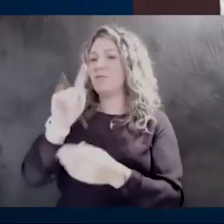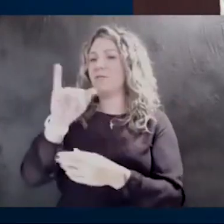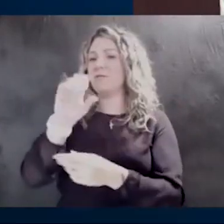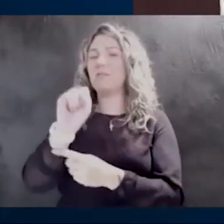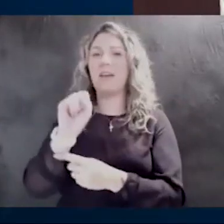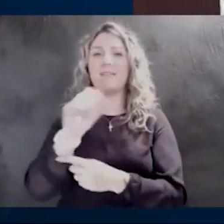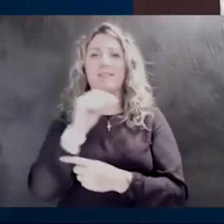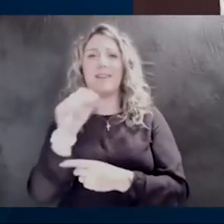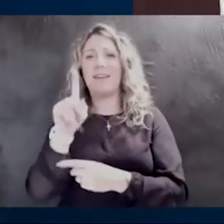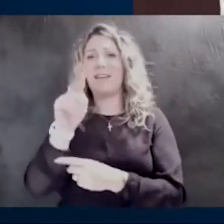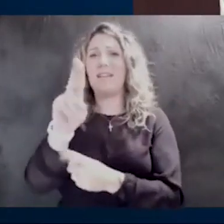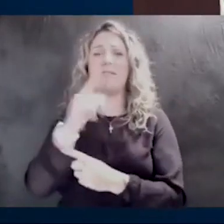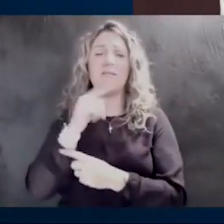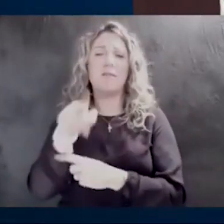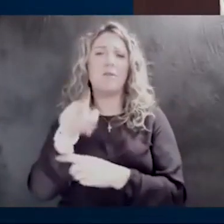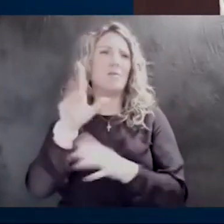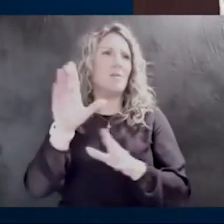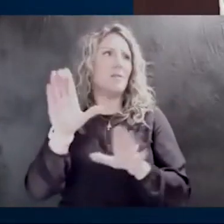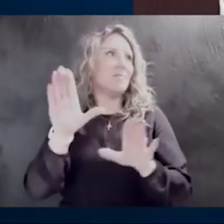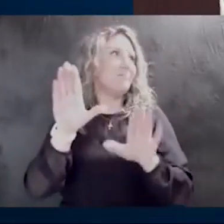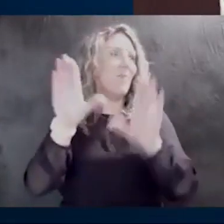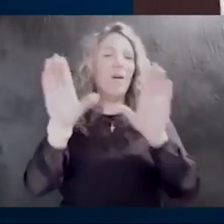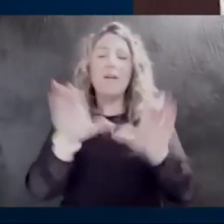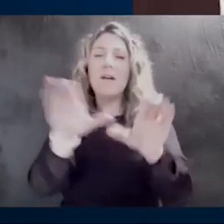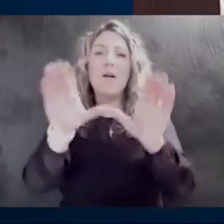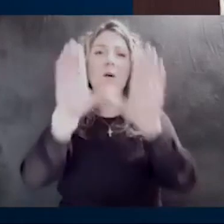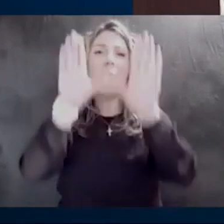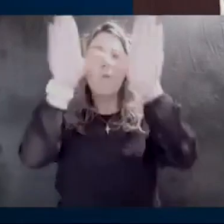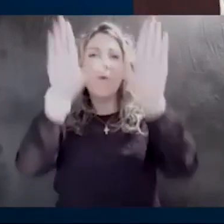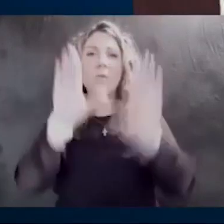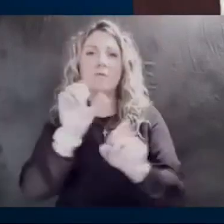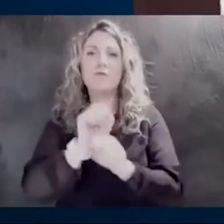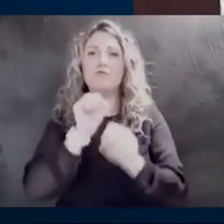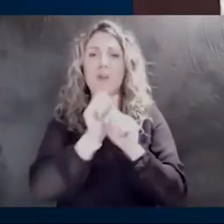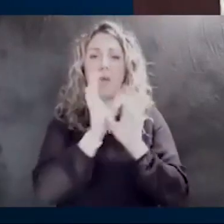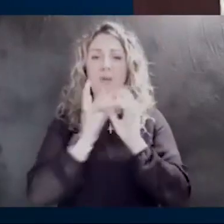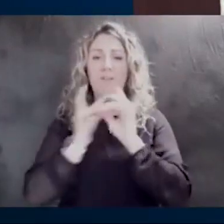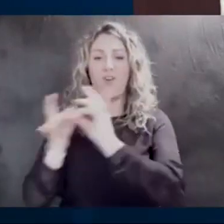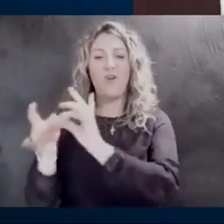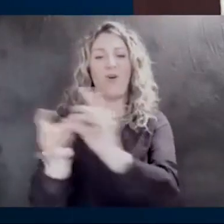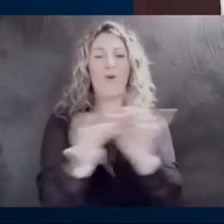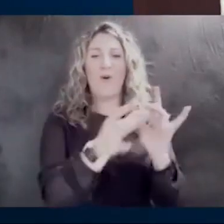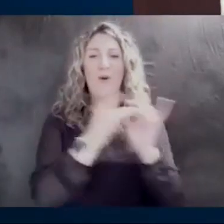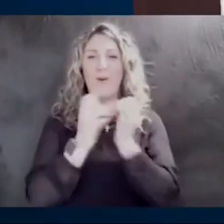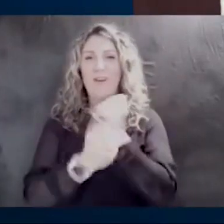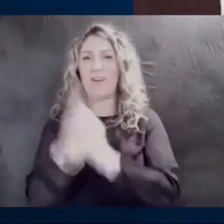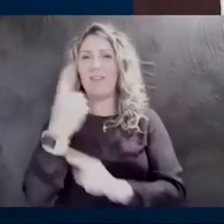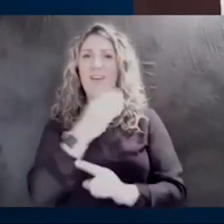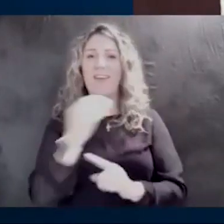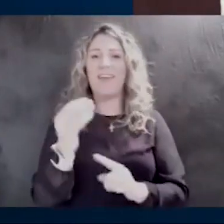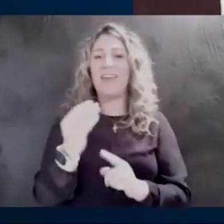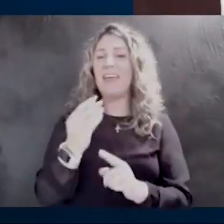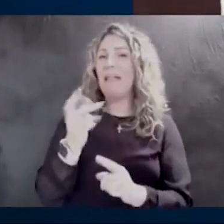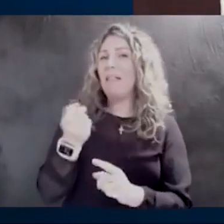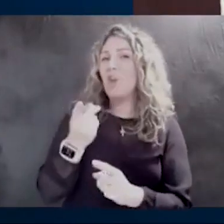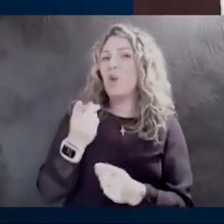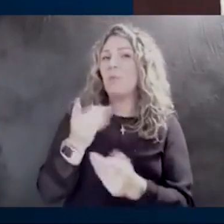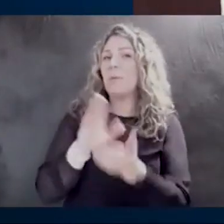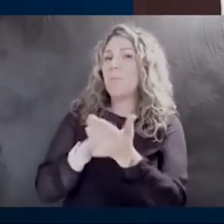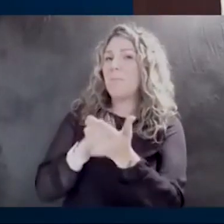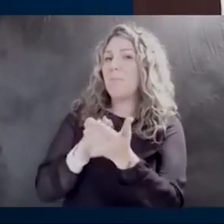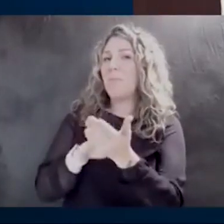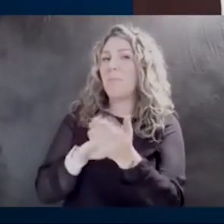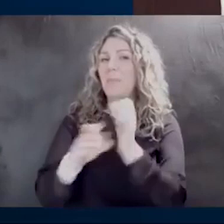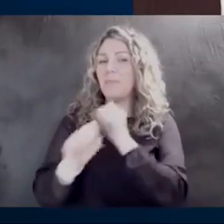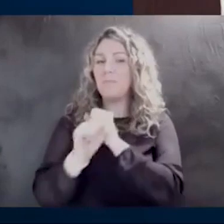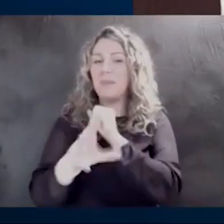KU. You've done an outstanding job of coordinating that. And I want to give a little kudos to the media. I think the media